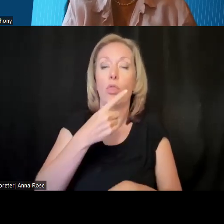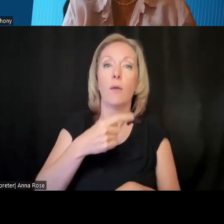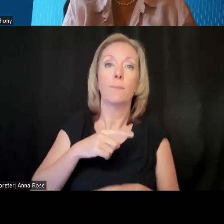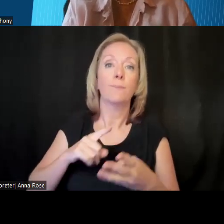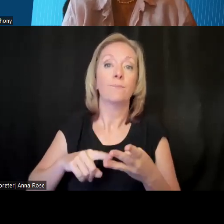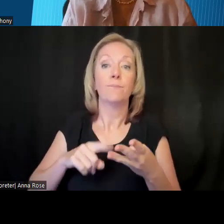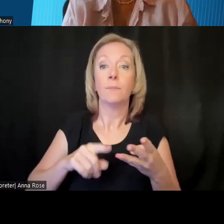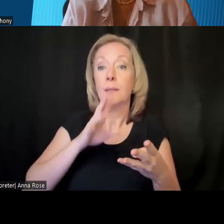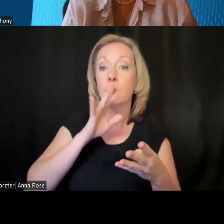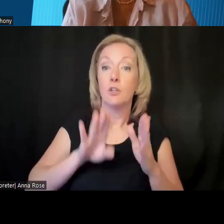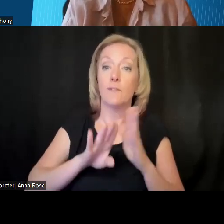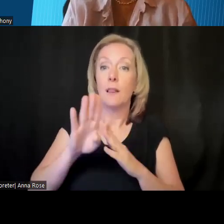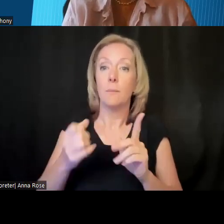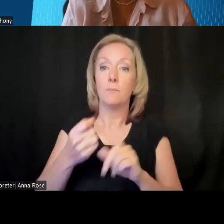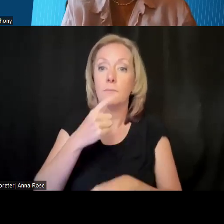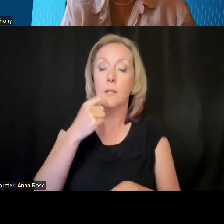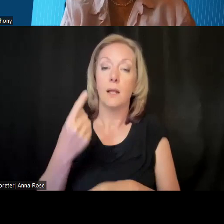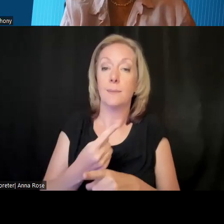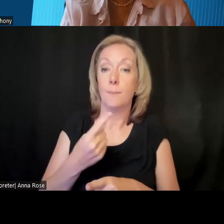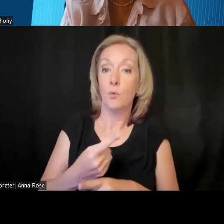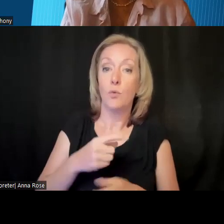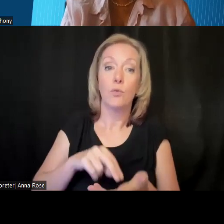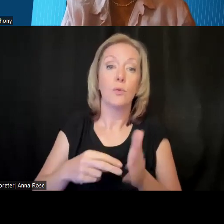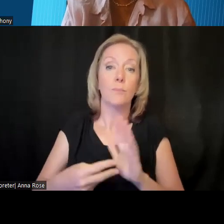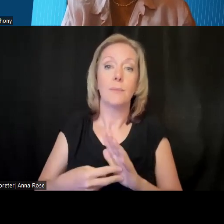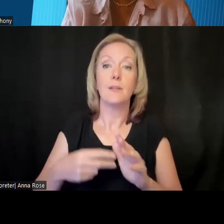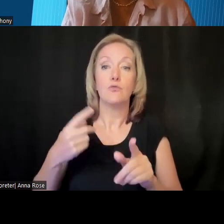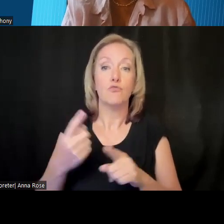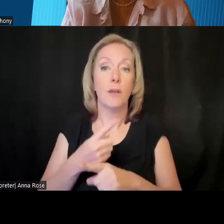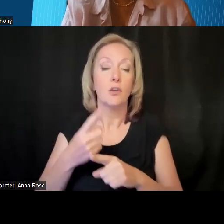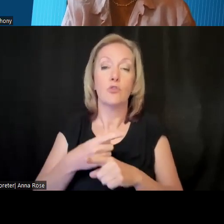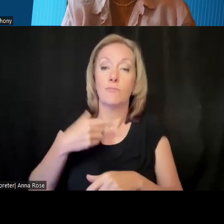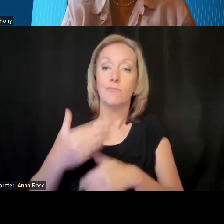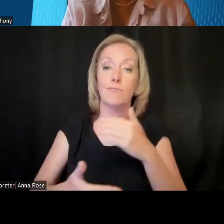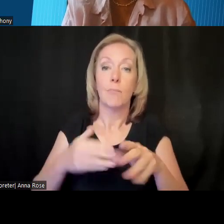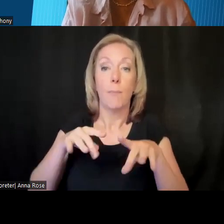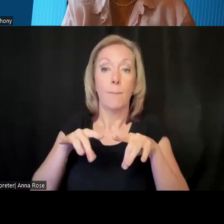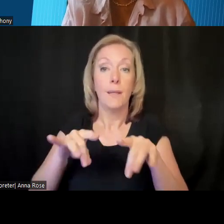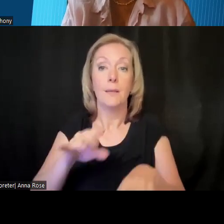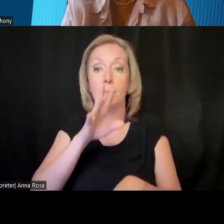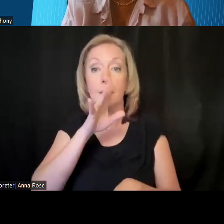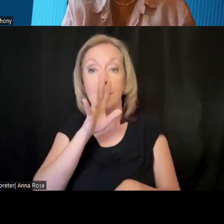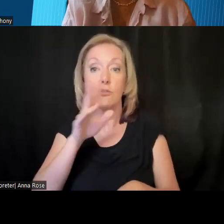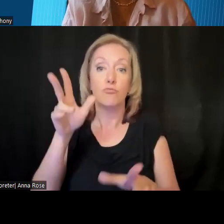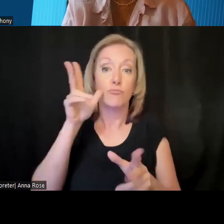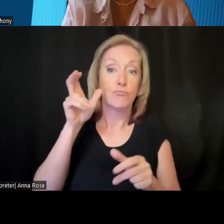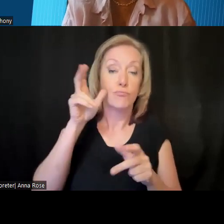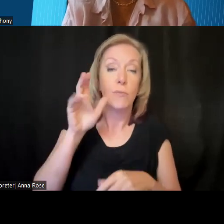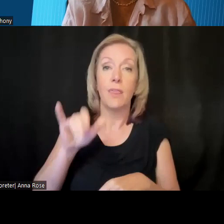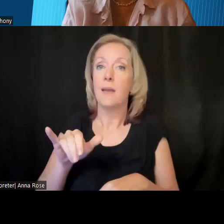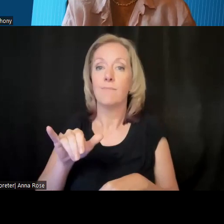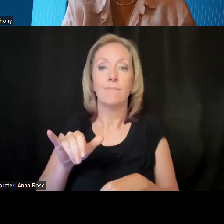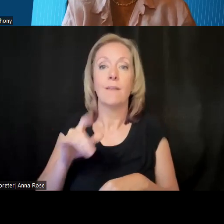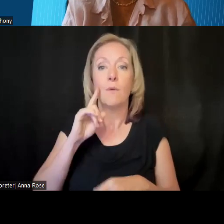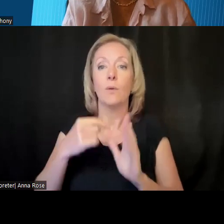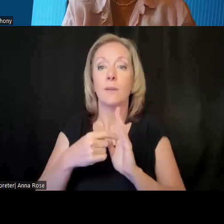speech development. So we're not seeing what we consider good progression for understanding, how to do B's